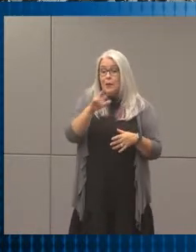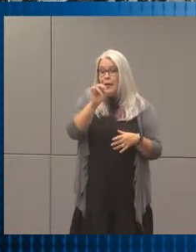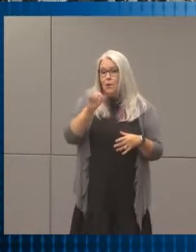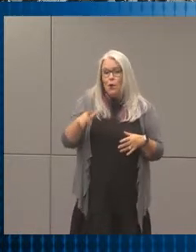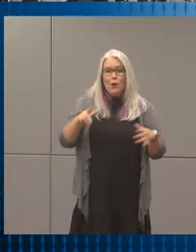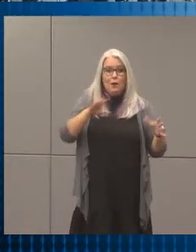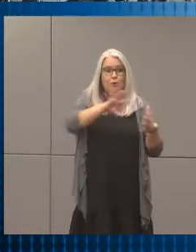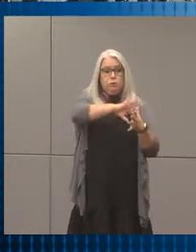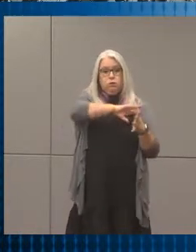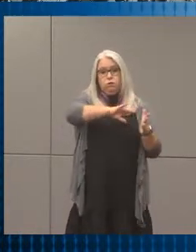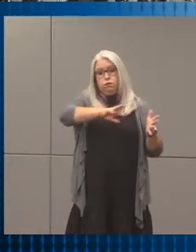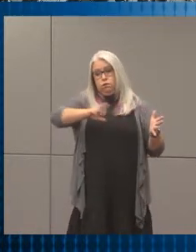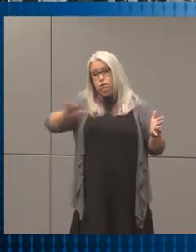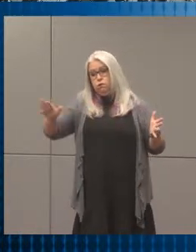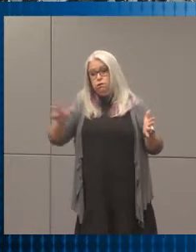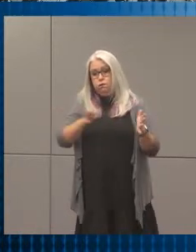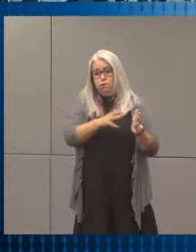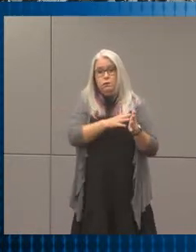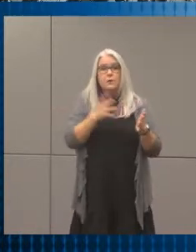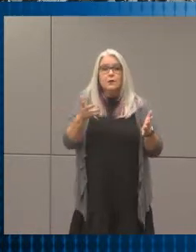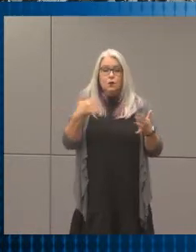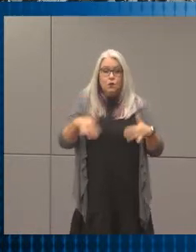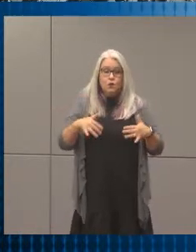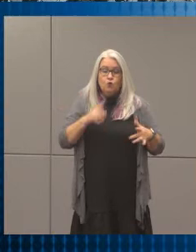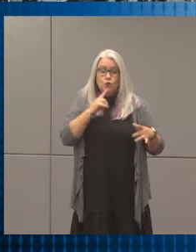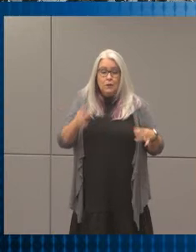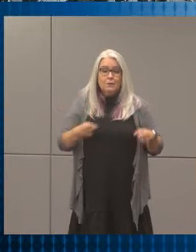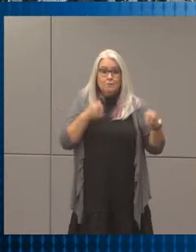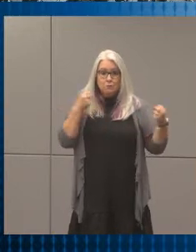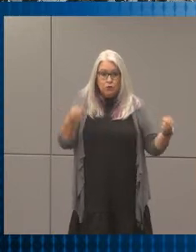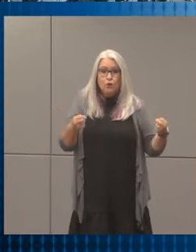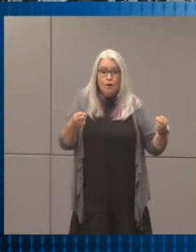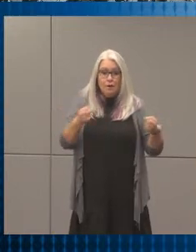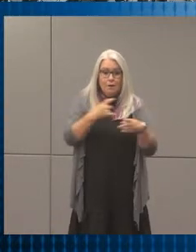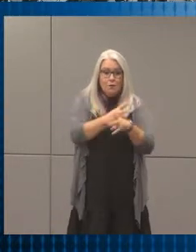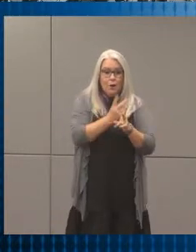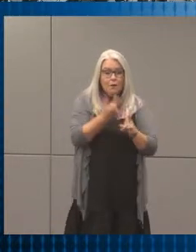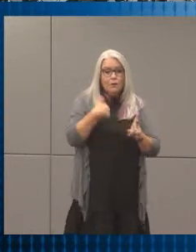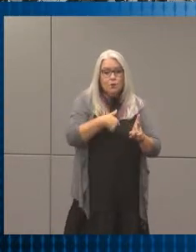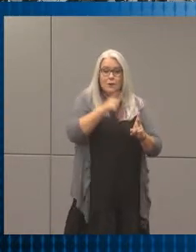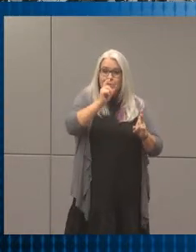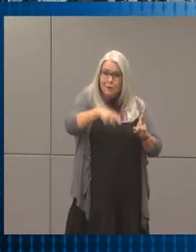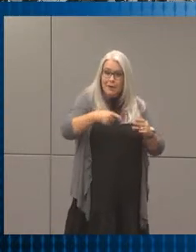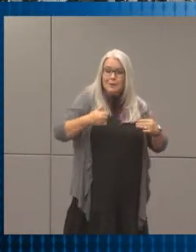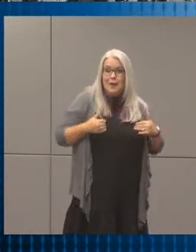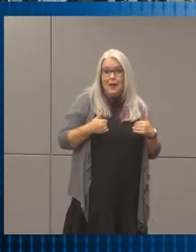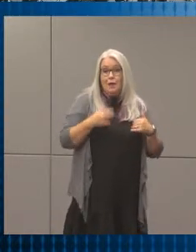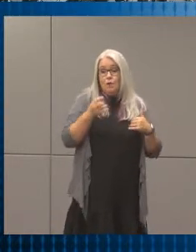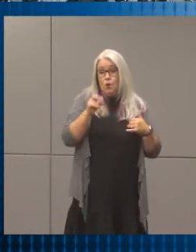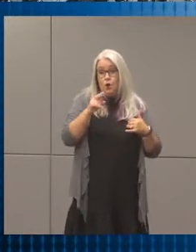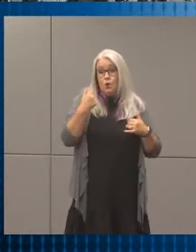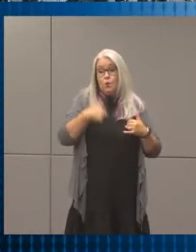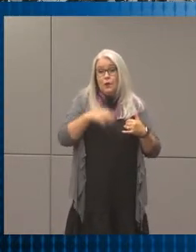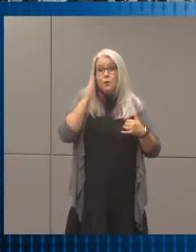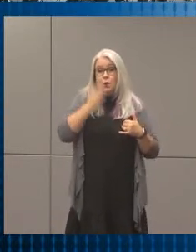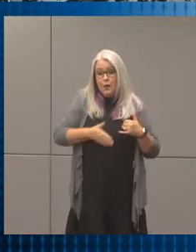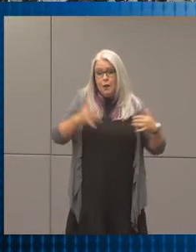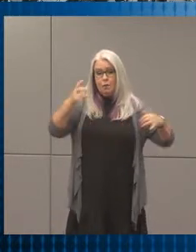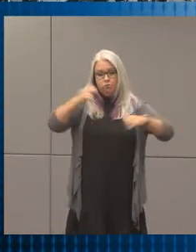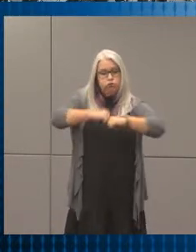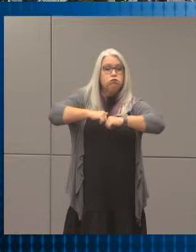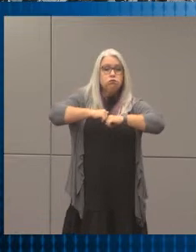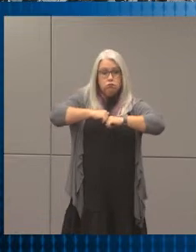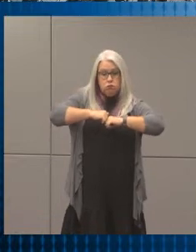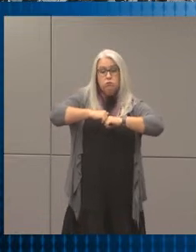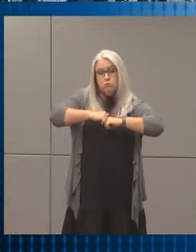of these things, unfortunately, are pretty strong products that we have to have, or we will, I guarantee you, shut down when